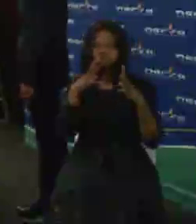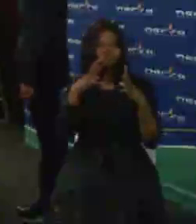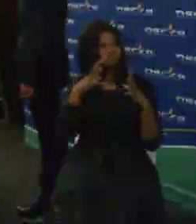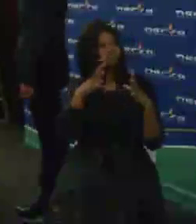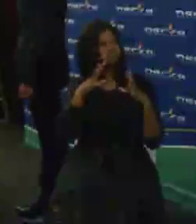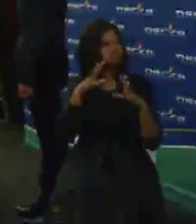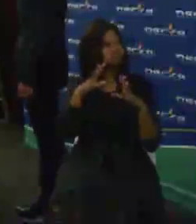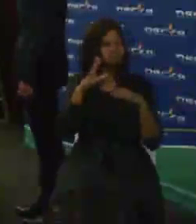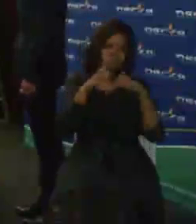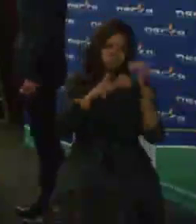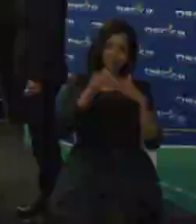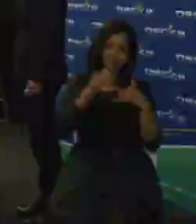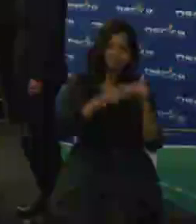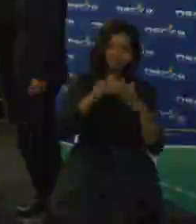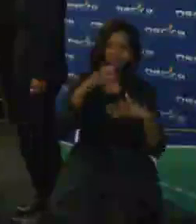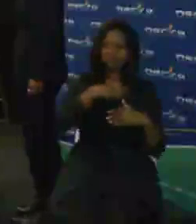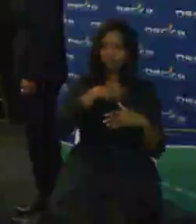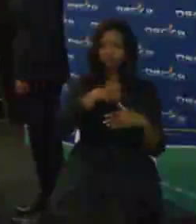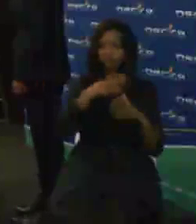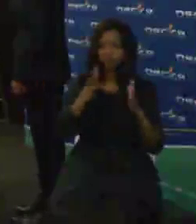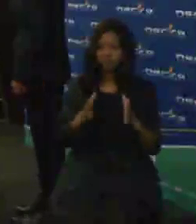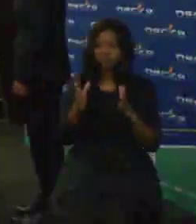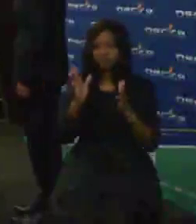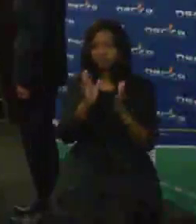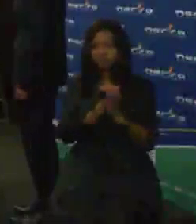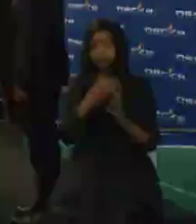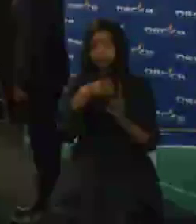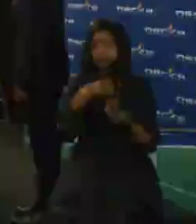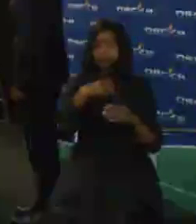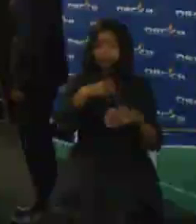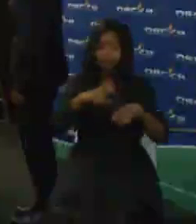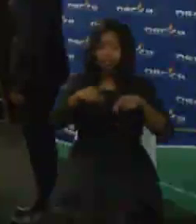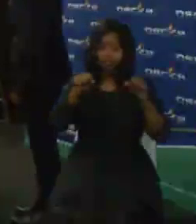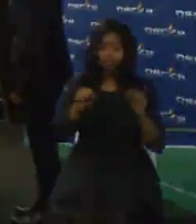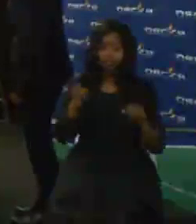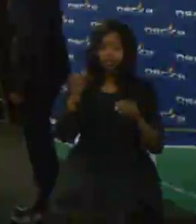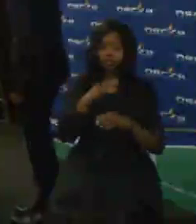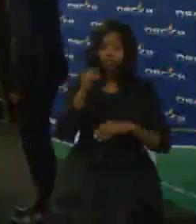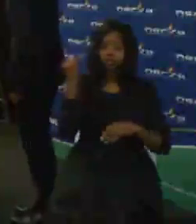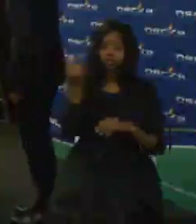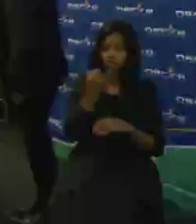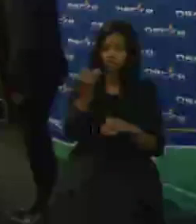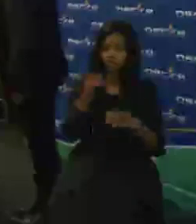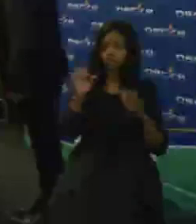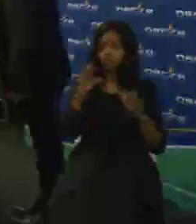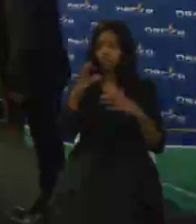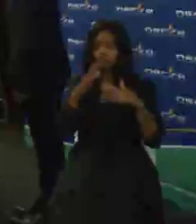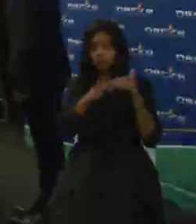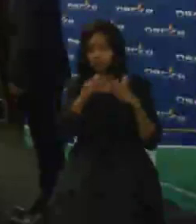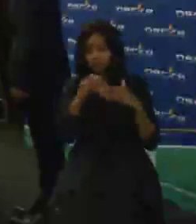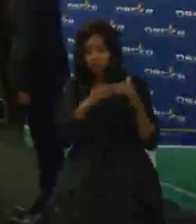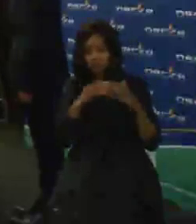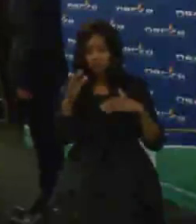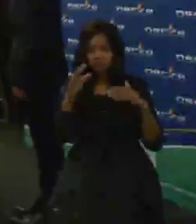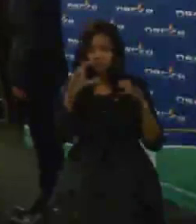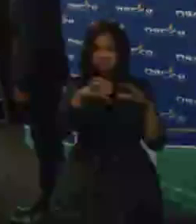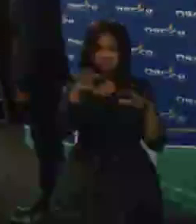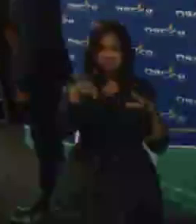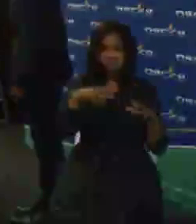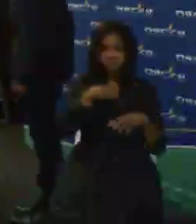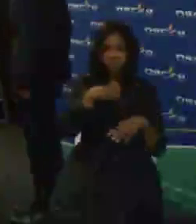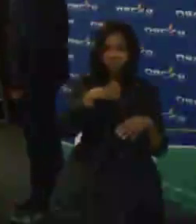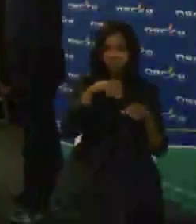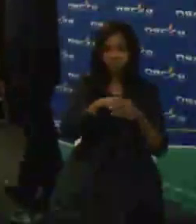and Managers Association. My name is Nick Barnes. I'm the chairman of the Johannesburg Property Owners and Managers Association, otherwise known as